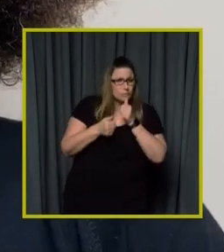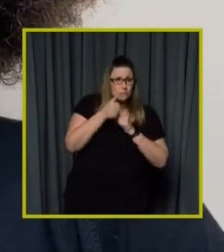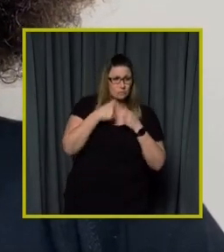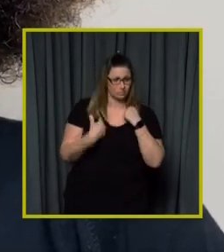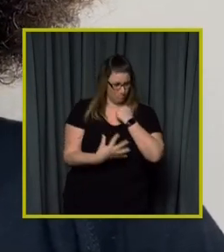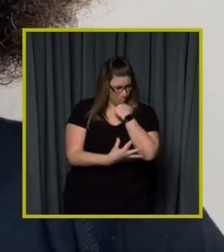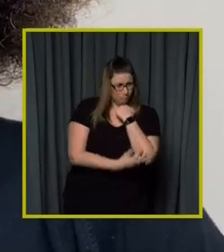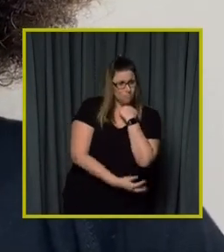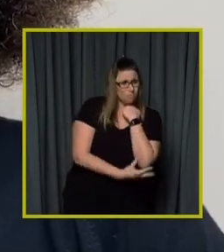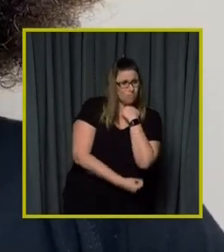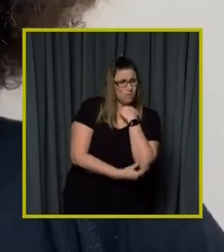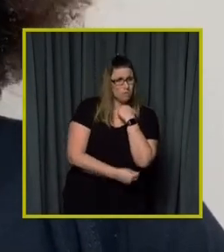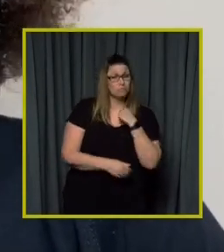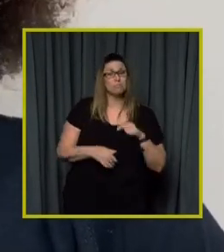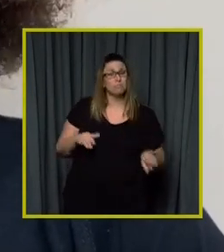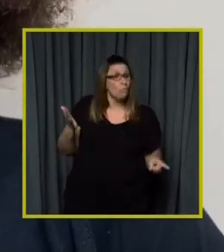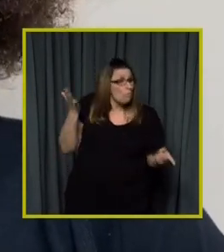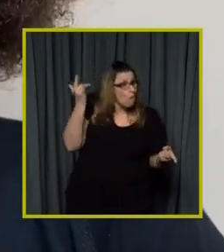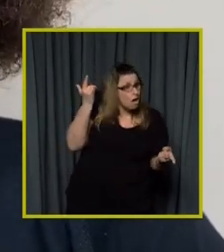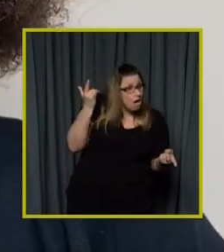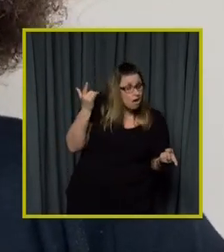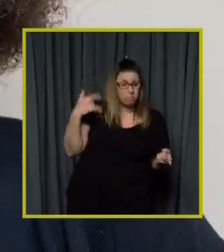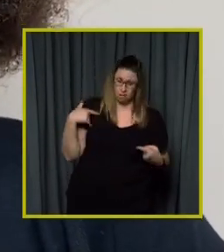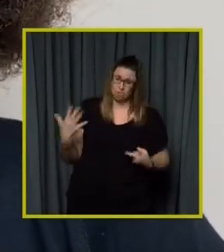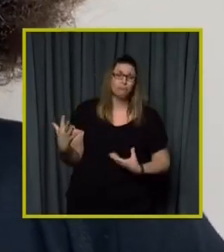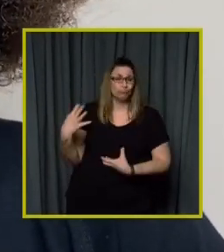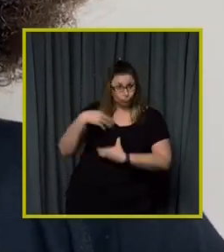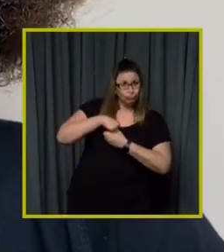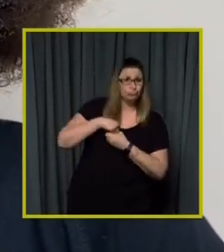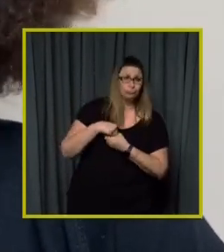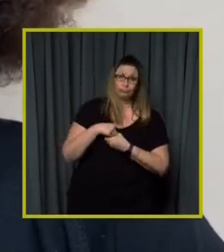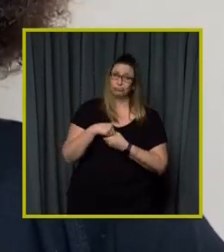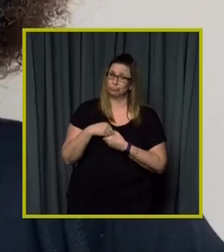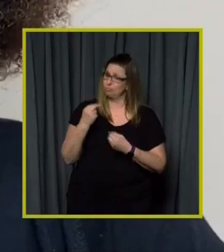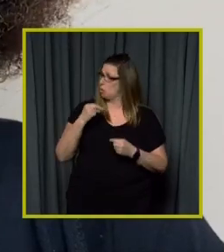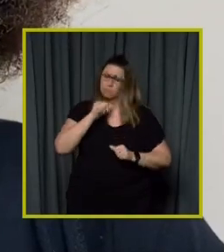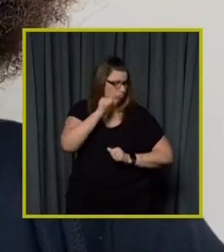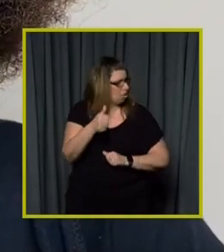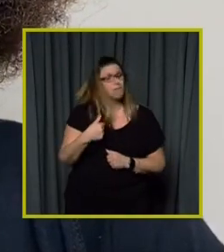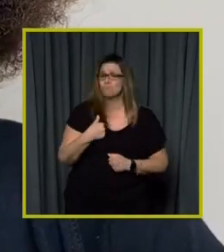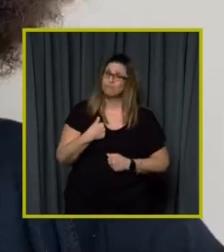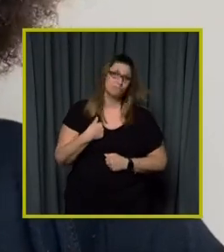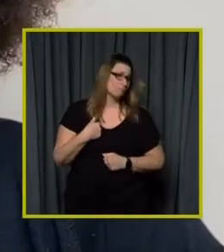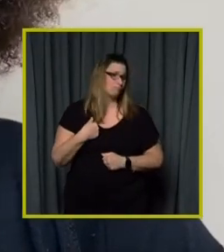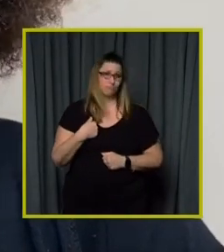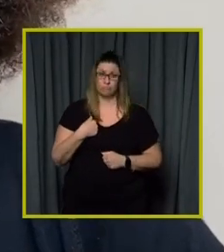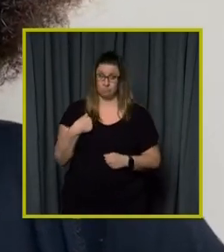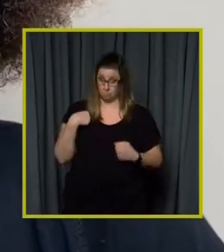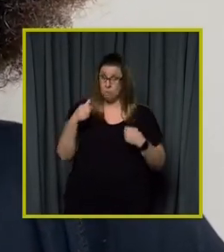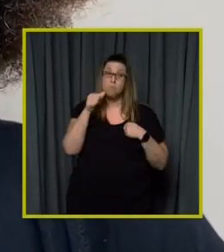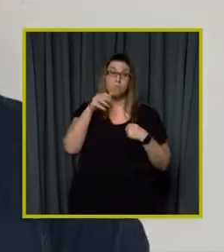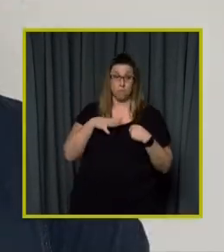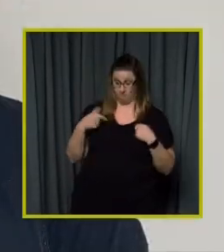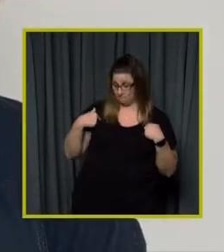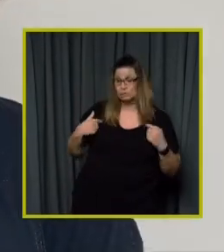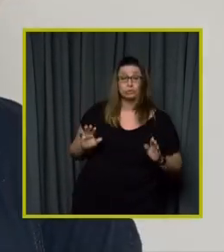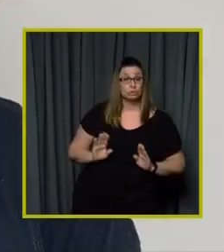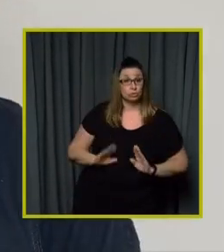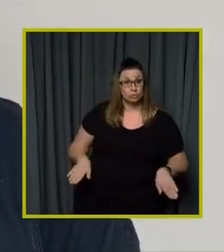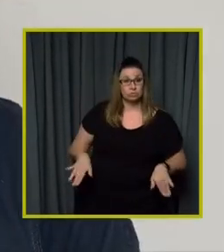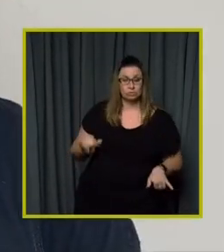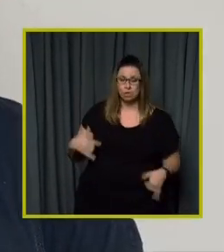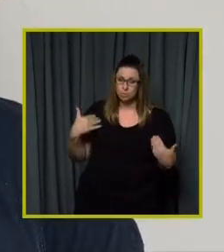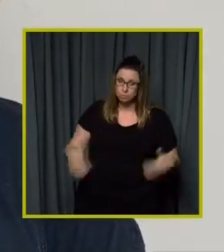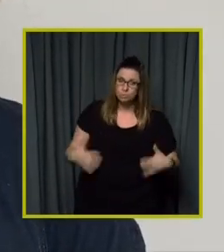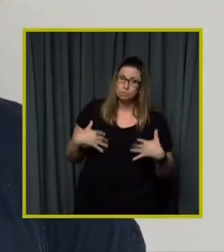People's Campaign. I'm not poor, but I'm a woman, and I have children, and I care. Did you know